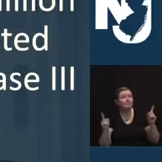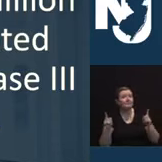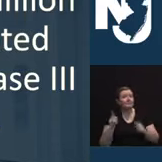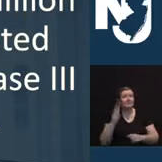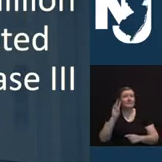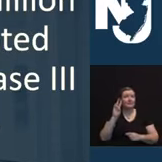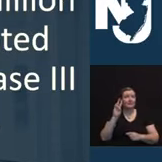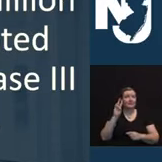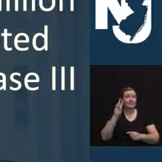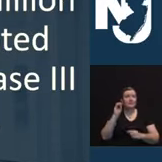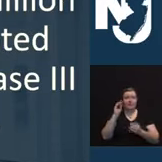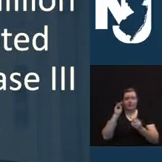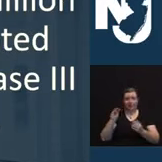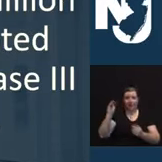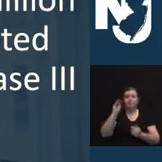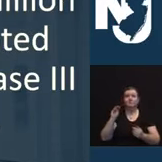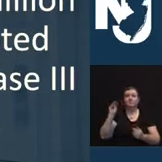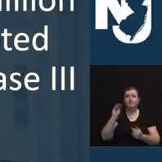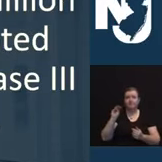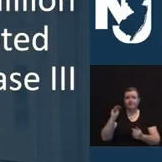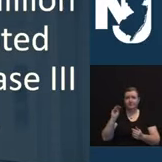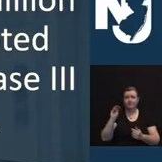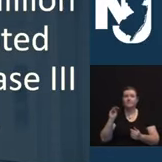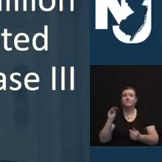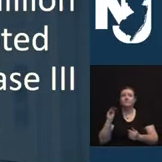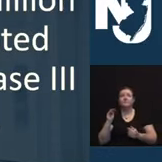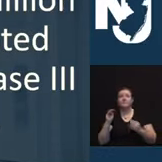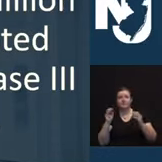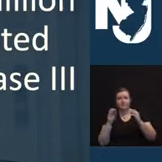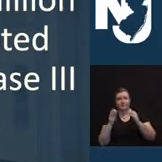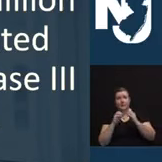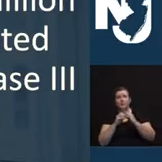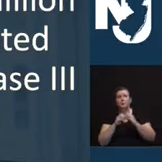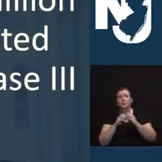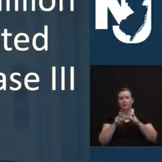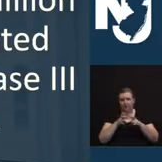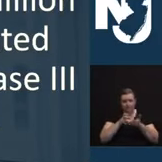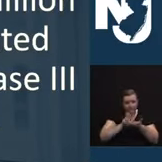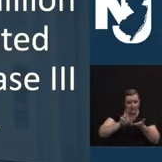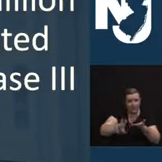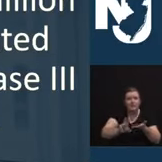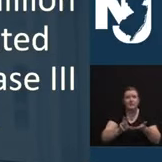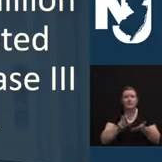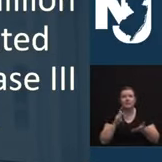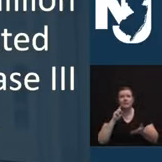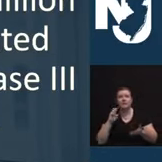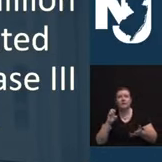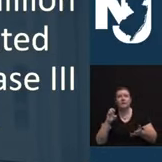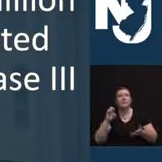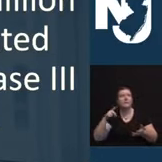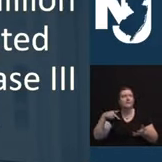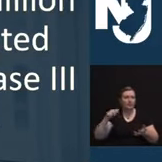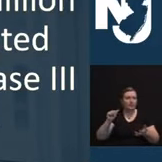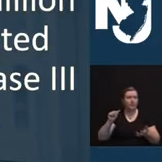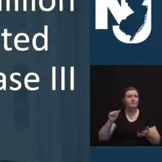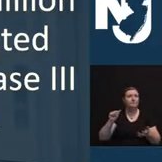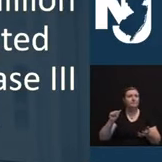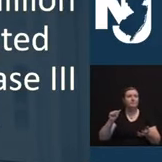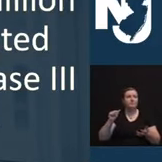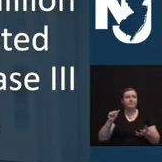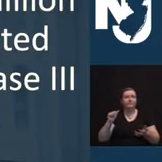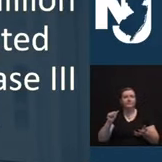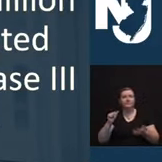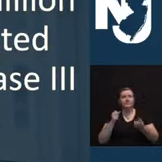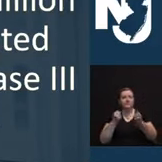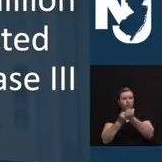be injected into the EDA's support program so we can help every business that has applied for assistance under the latest Phase